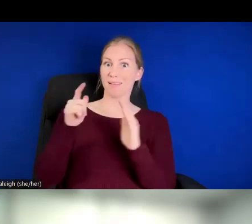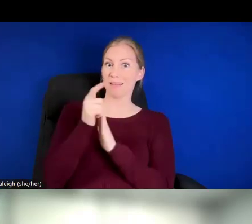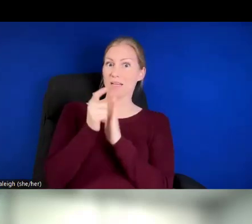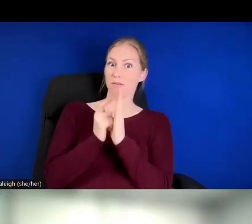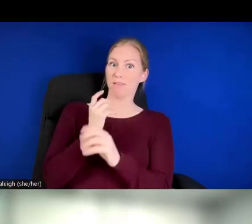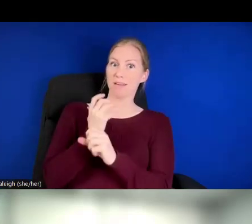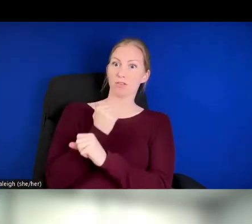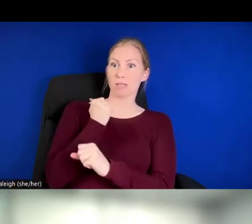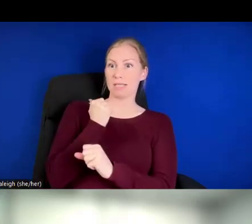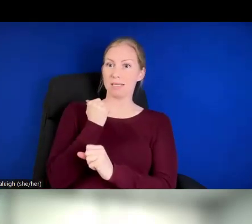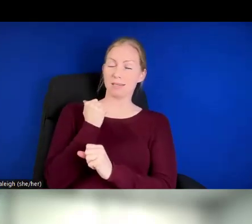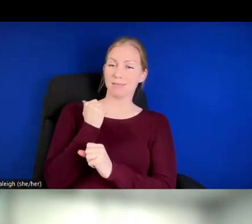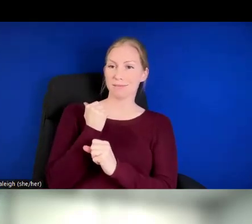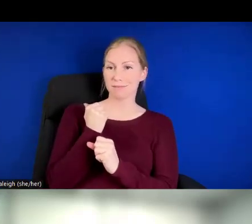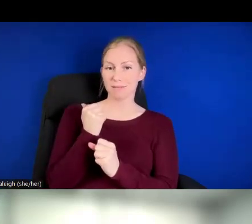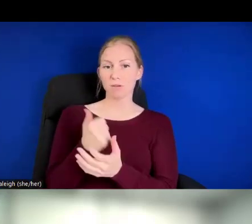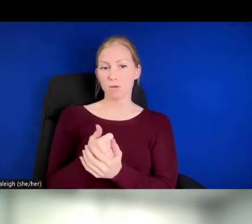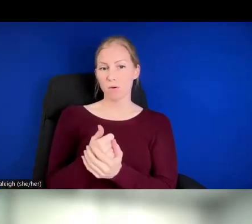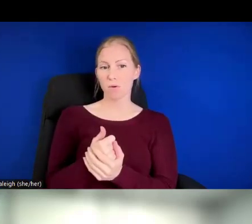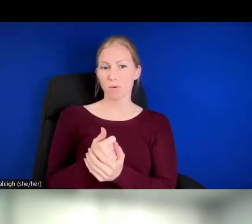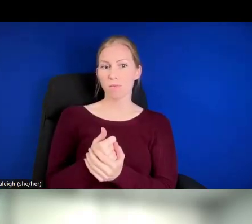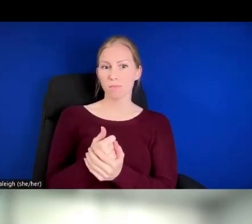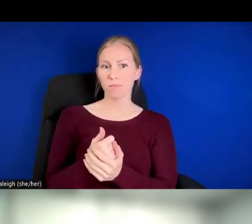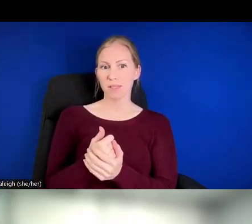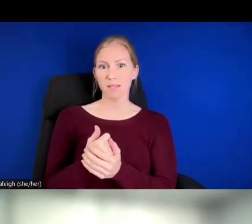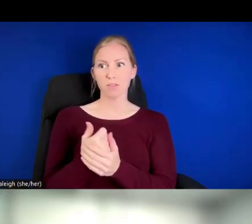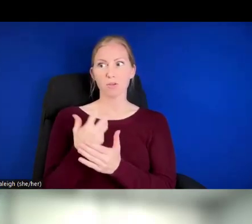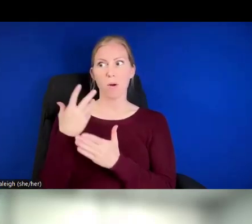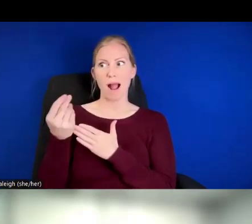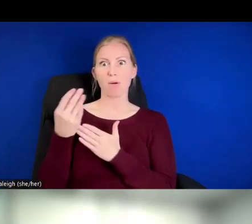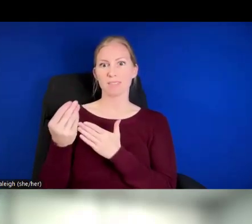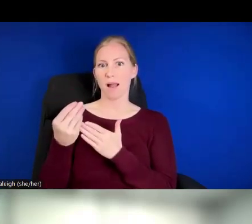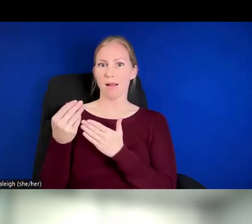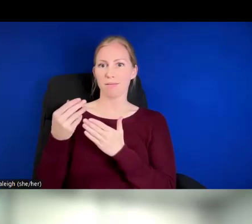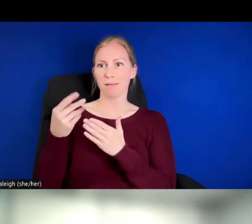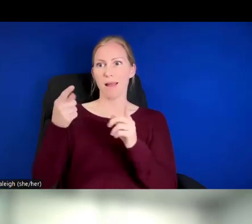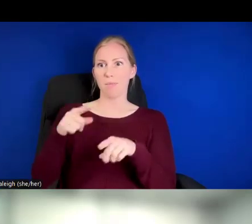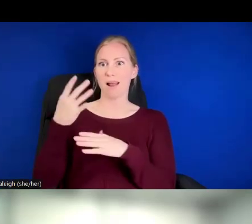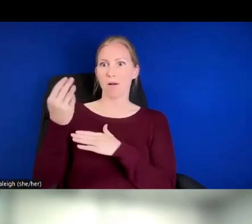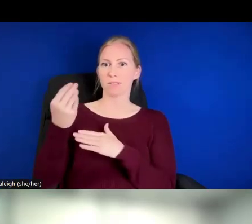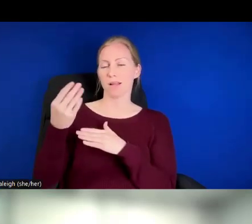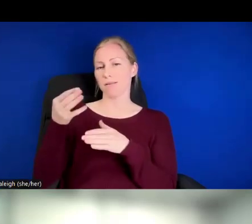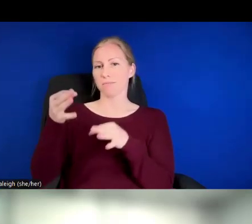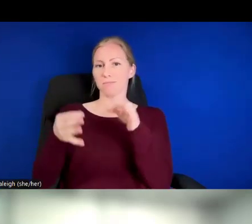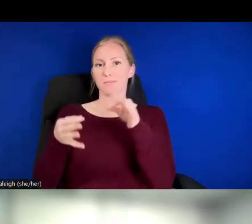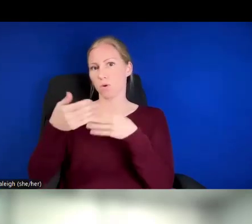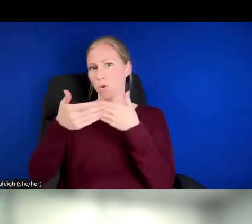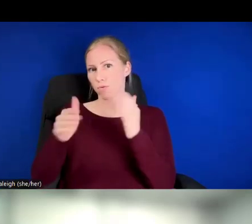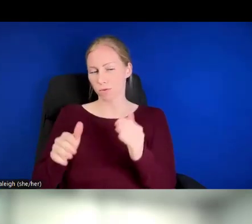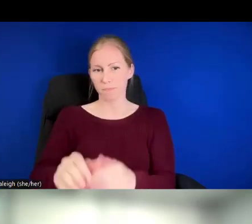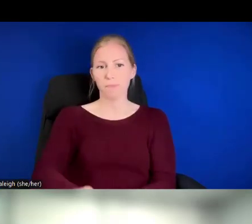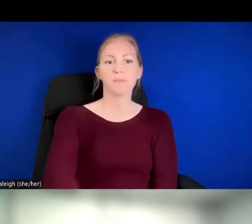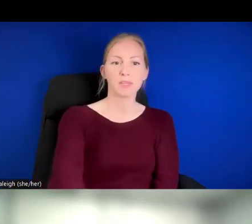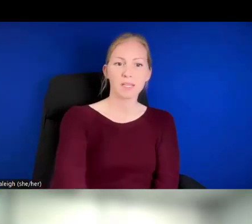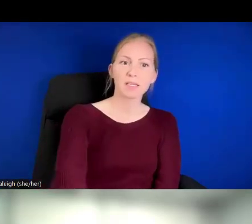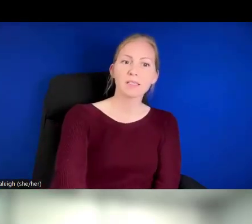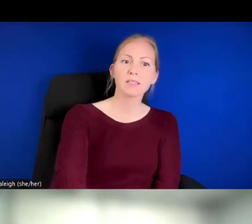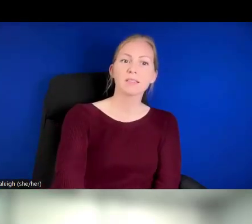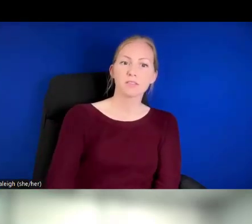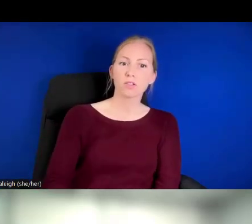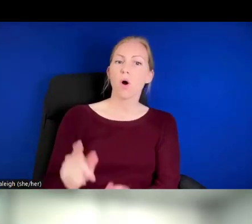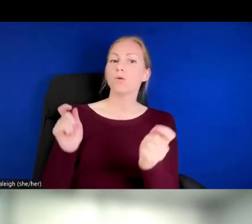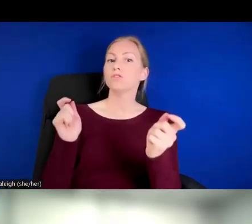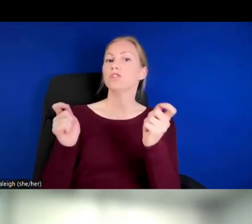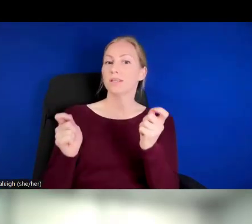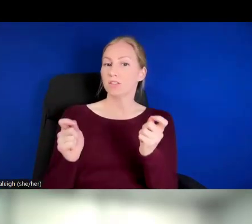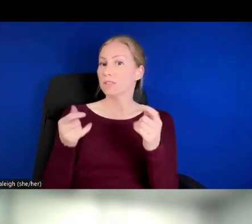even outside of a courtroom. So changes do continue to be made. I